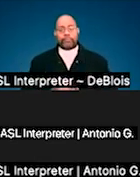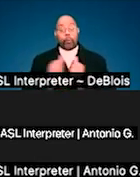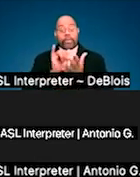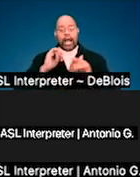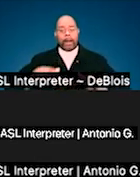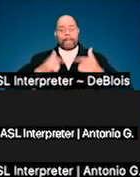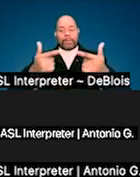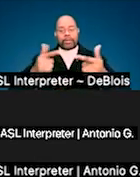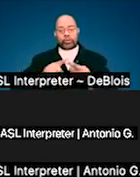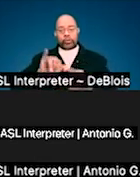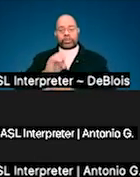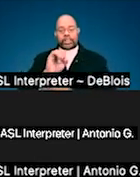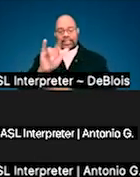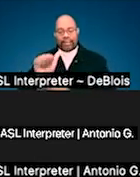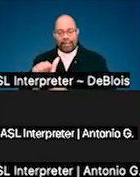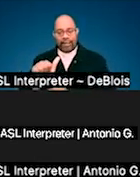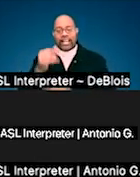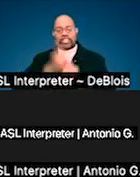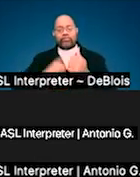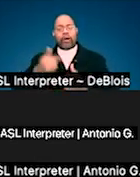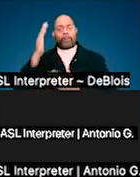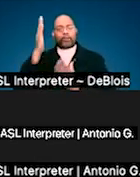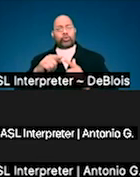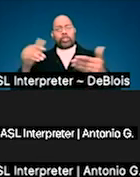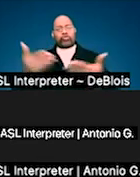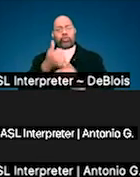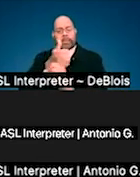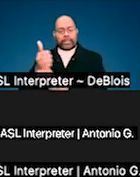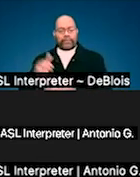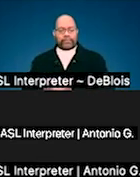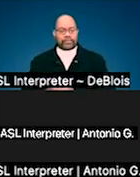it over to Jessica and each of our presenters to introduce themselves.